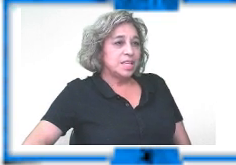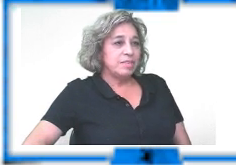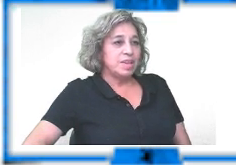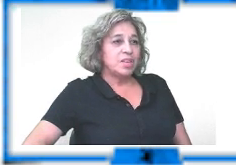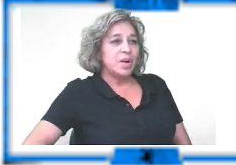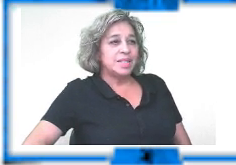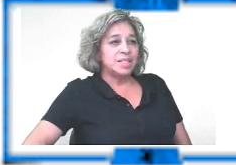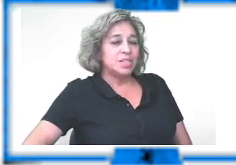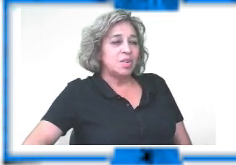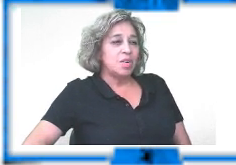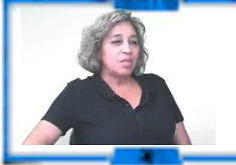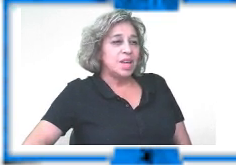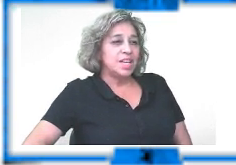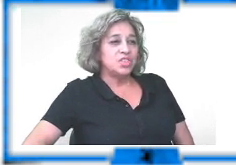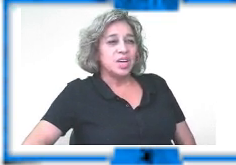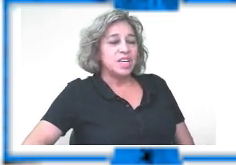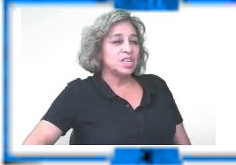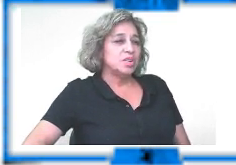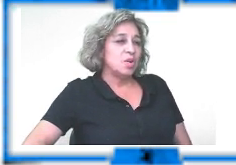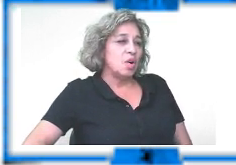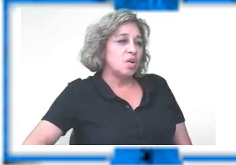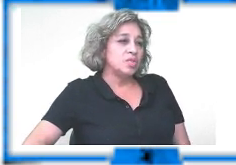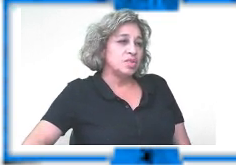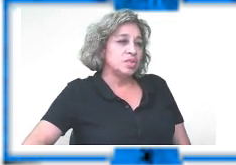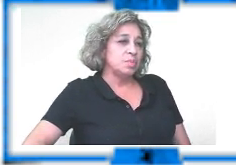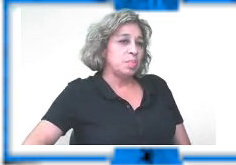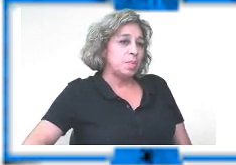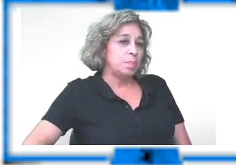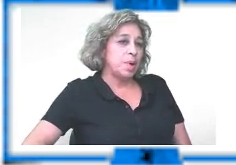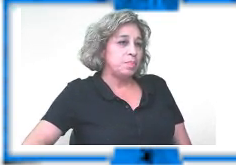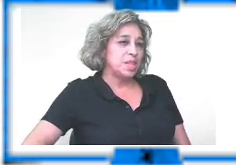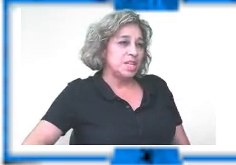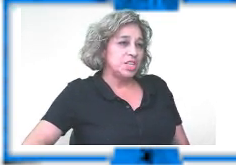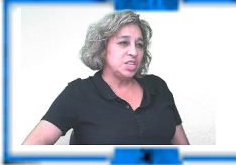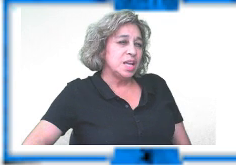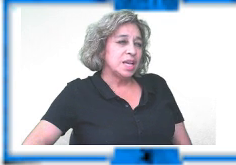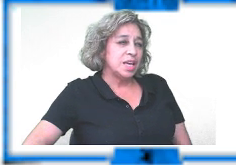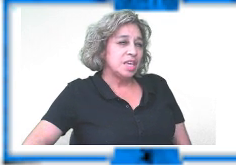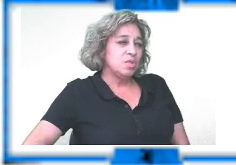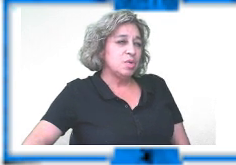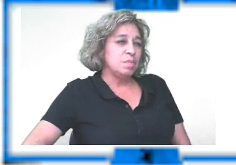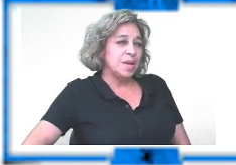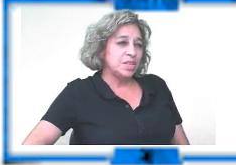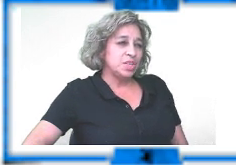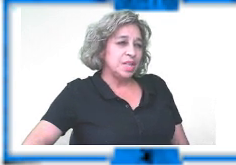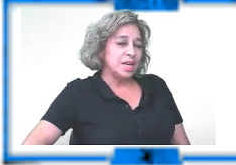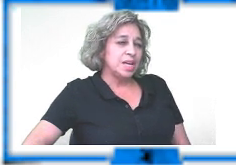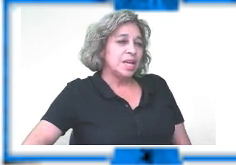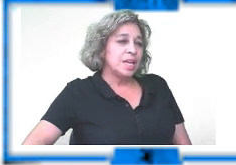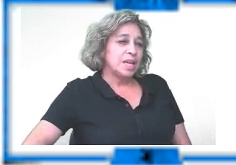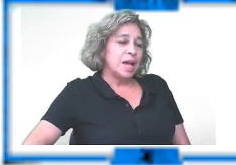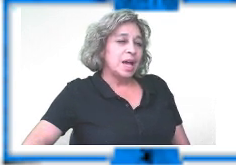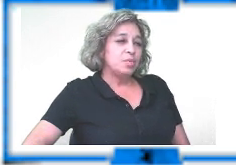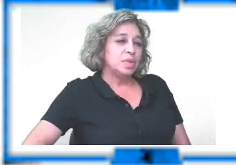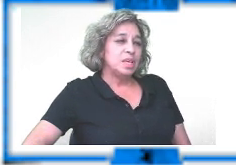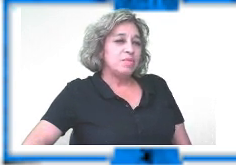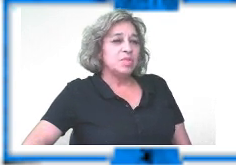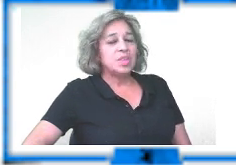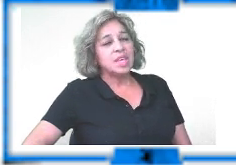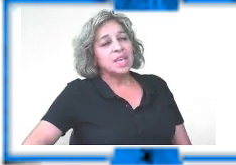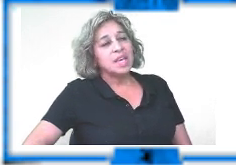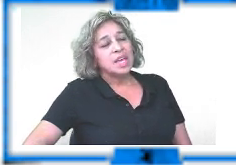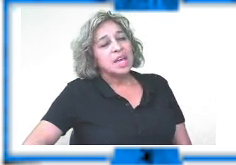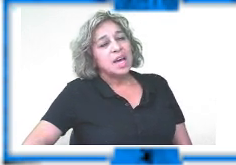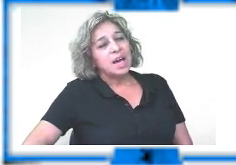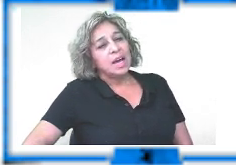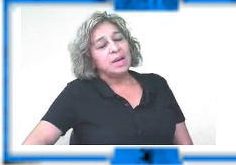13,182. He's giving grants to education to all this population. Can you imagine that? I will leave you